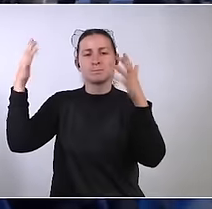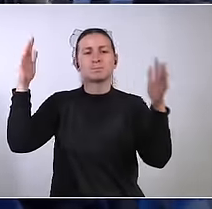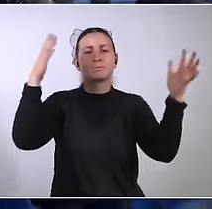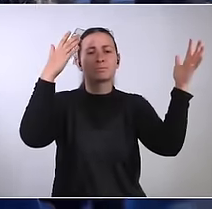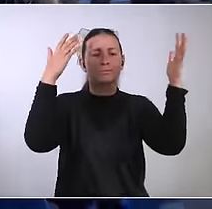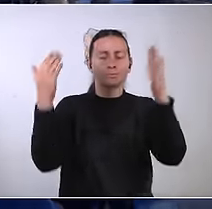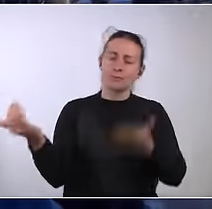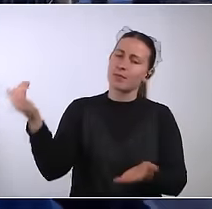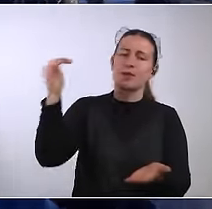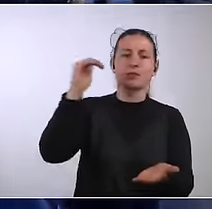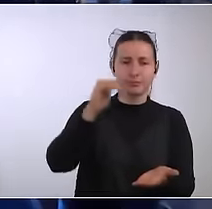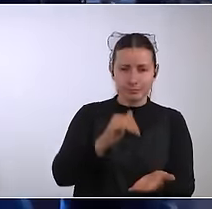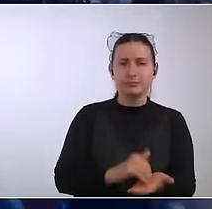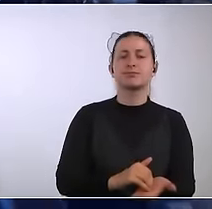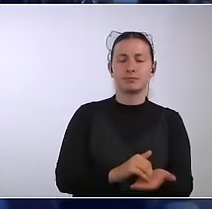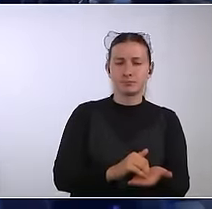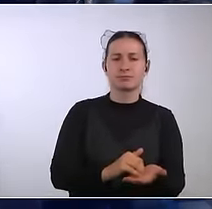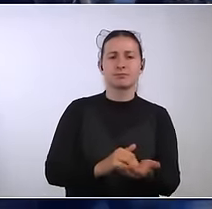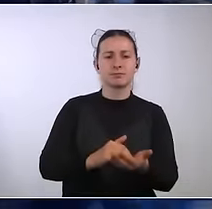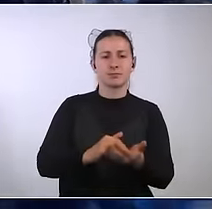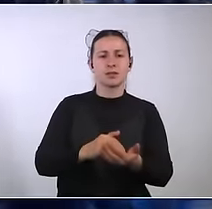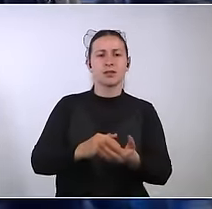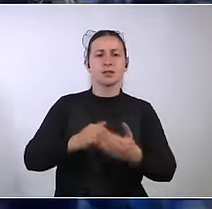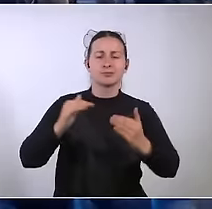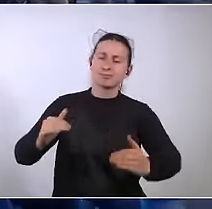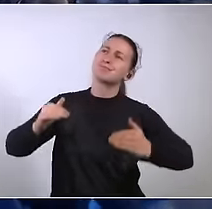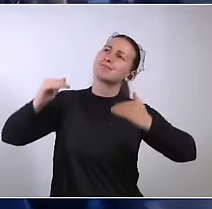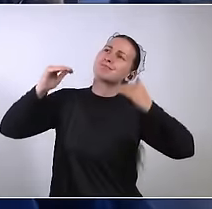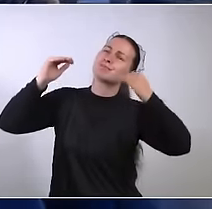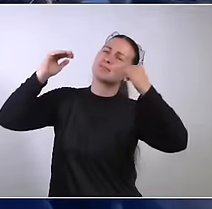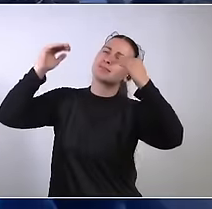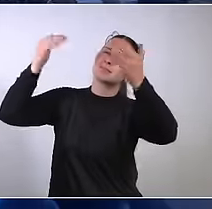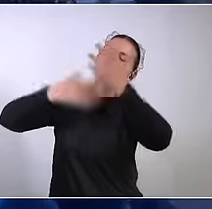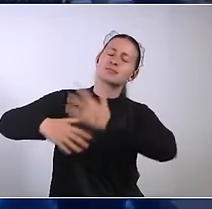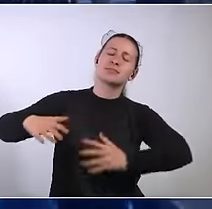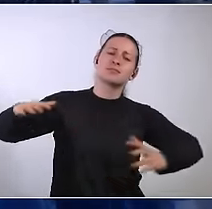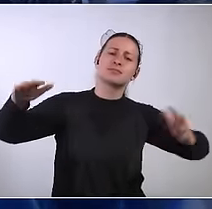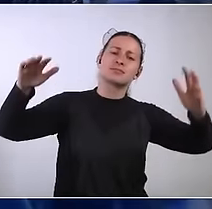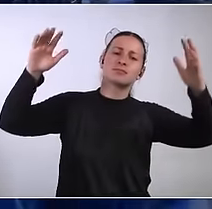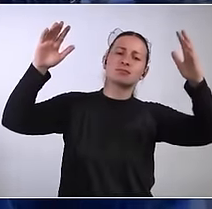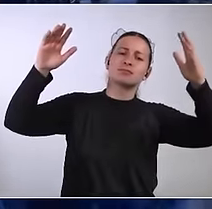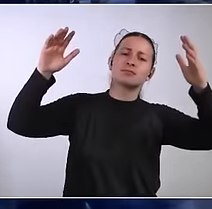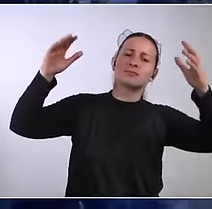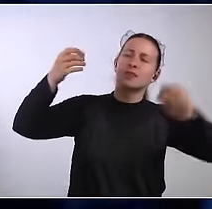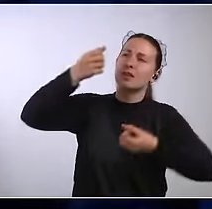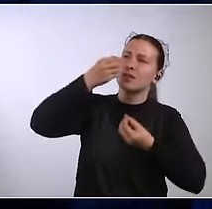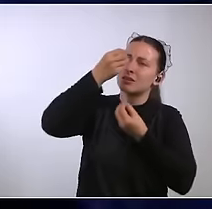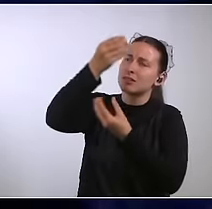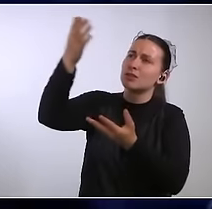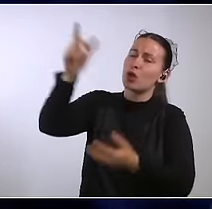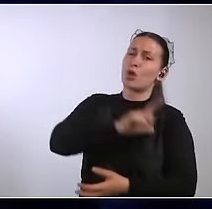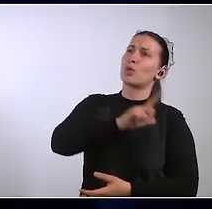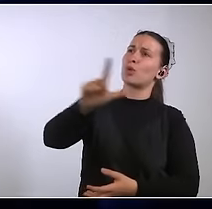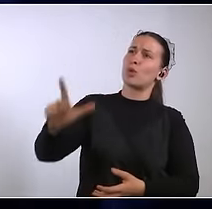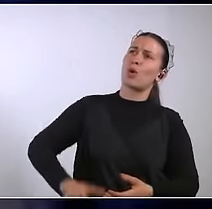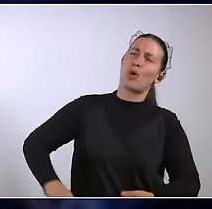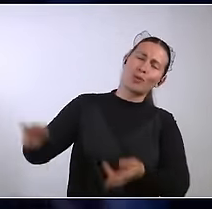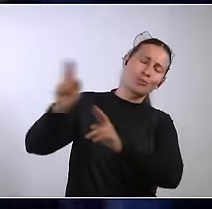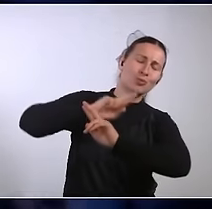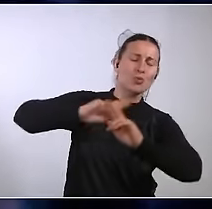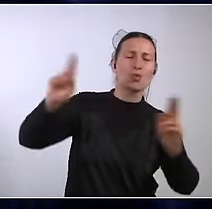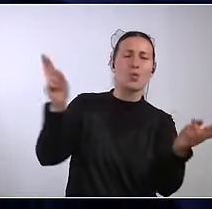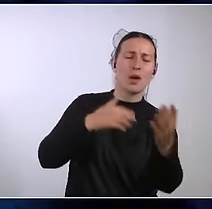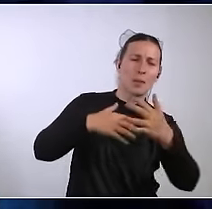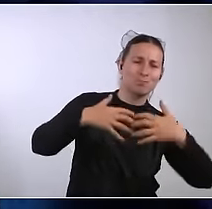One more time, would you lift up your voice to the Lord and say, Lord, I'm ready to build.